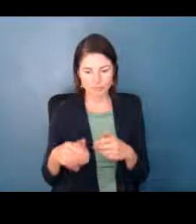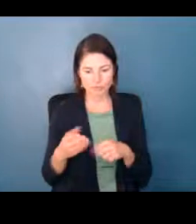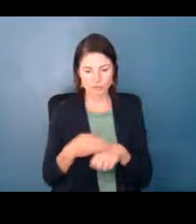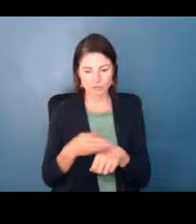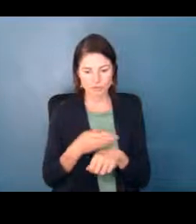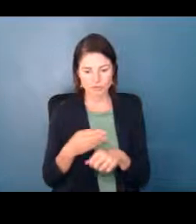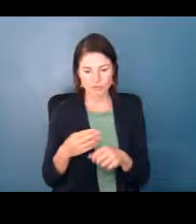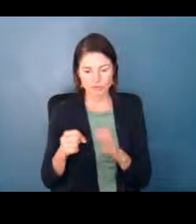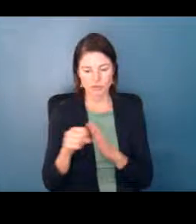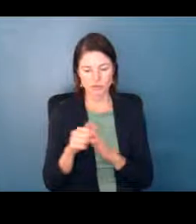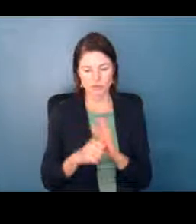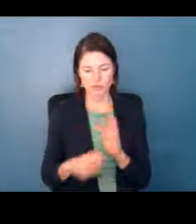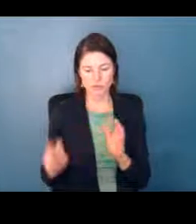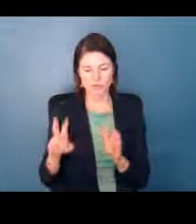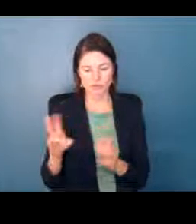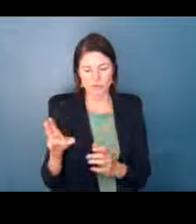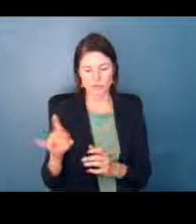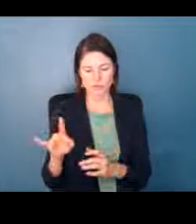County that is requesting